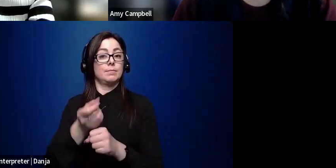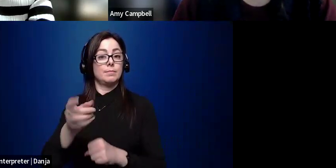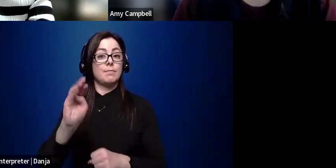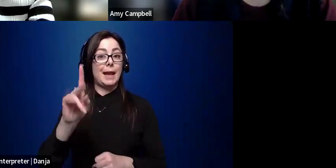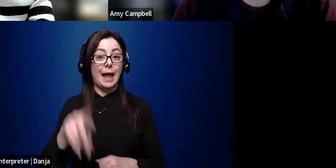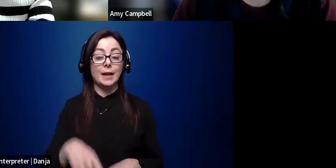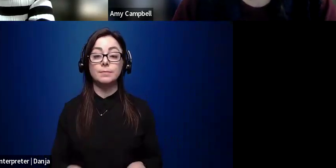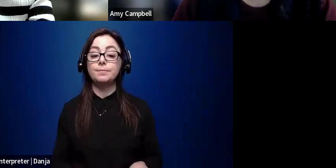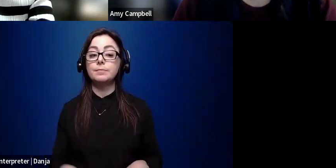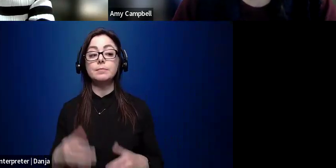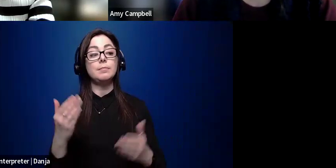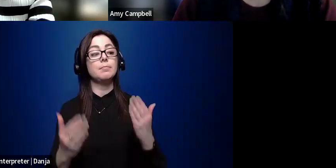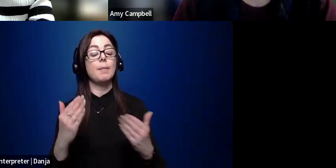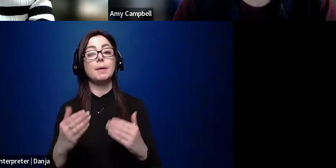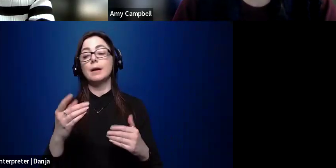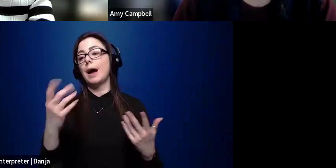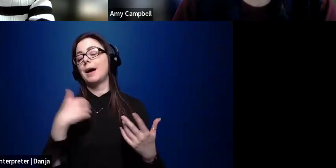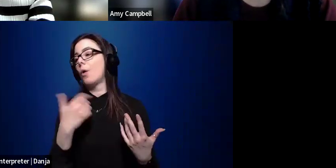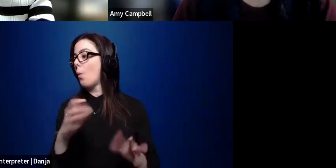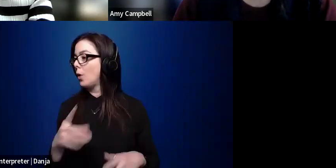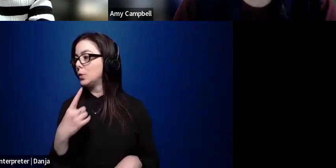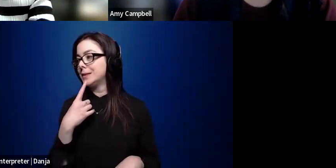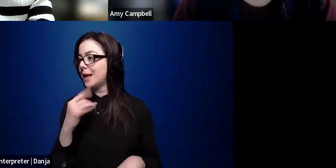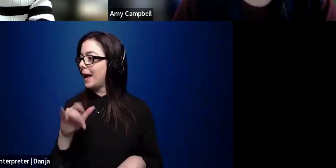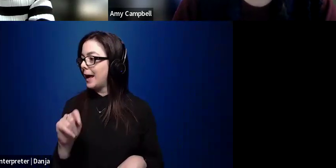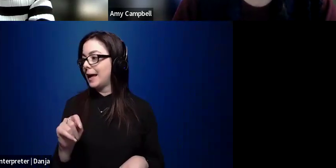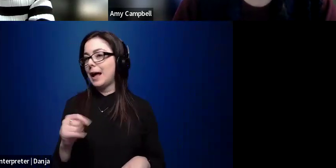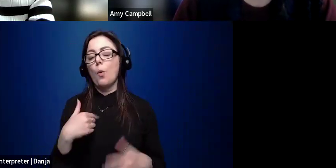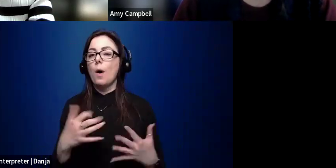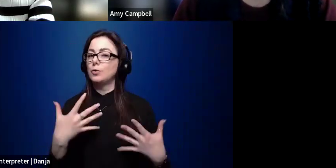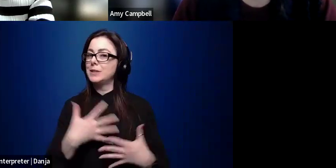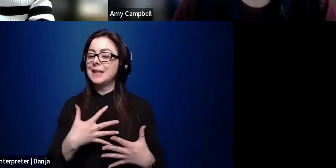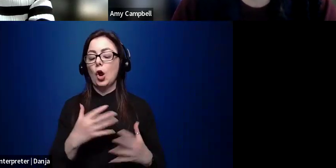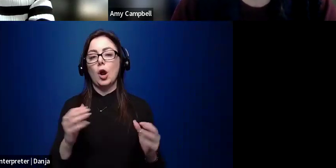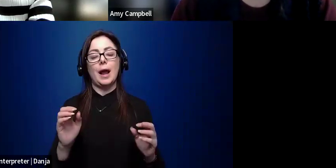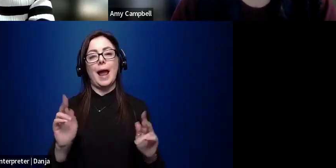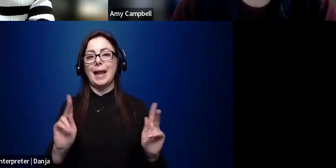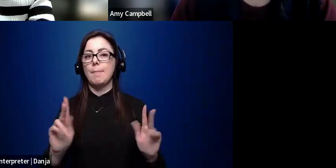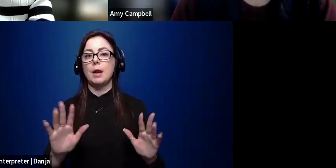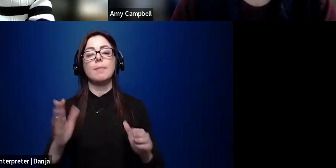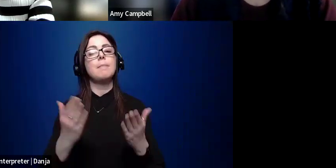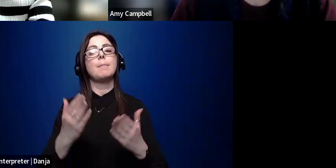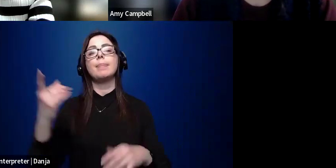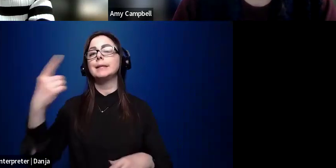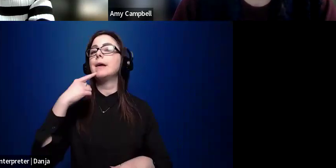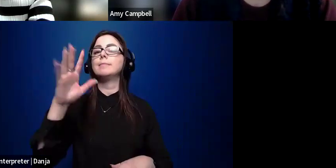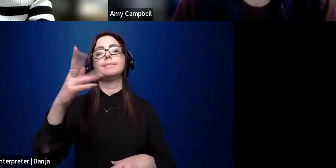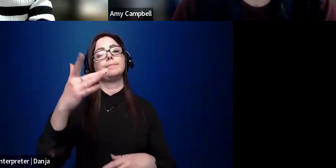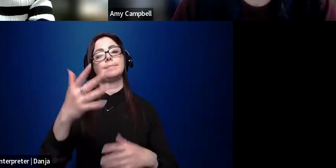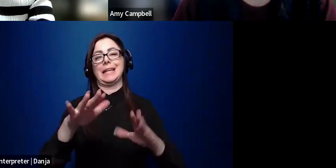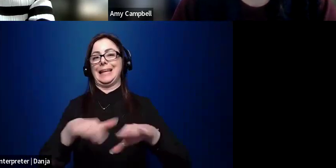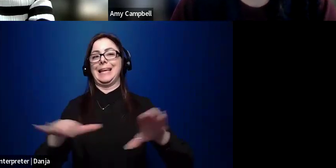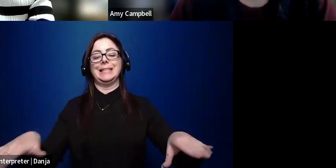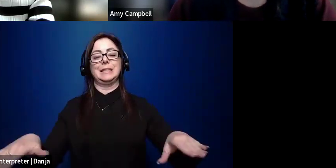maybe we decide we don't want to cover, I don't want to even say a population, I don't want to scare anyone, but kids, we're going to stop covering